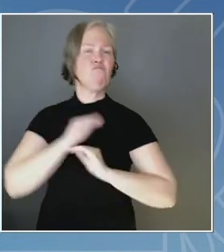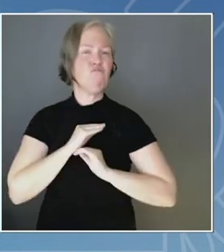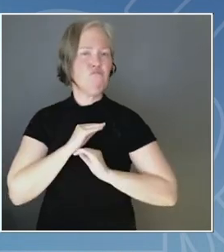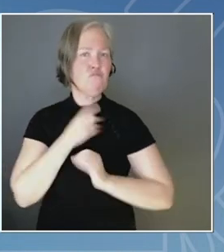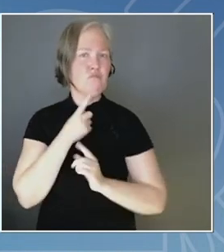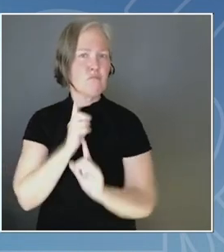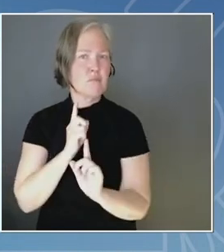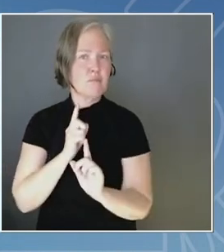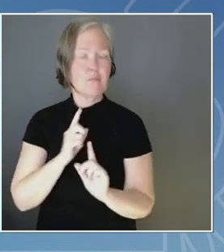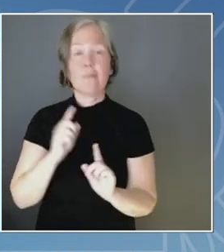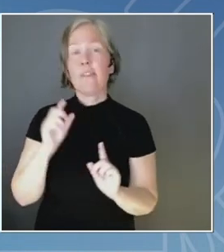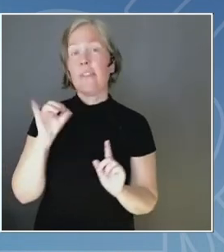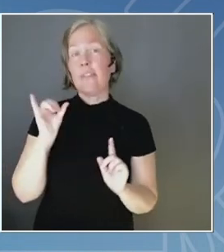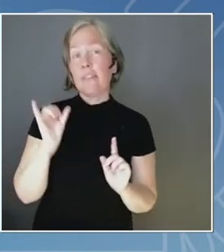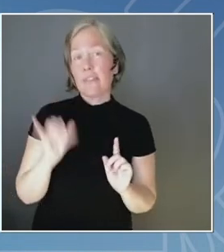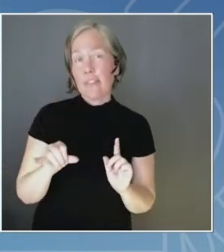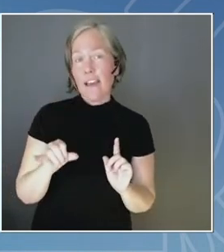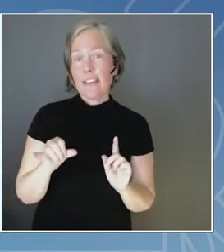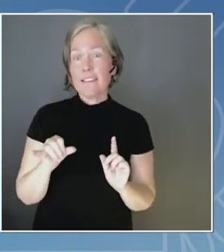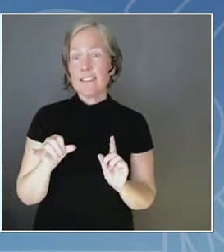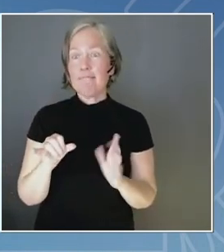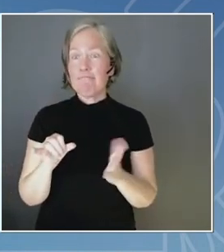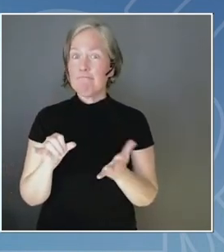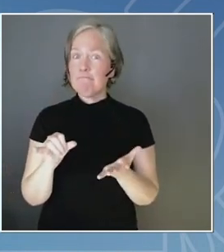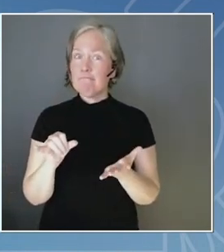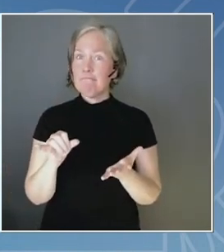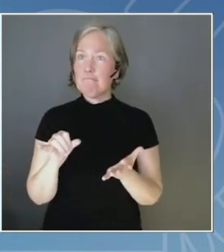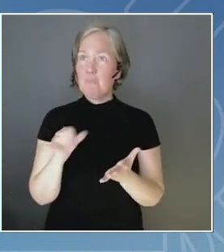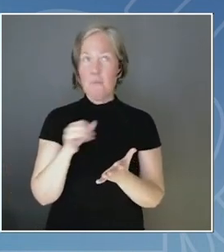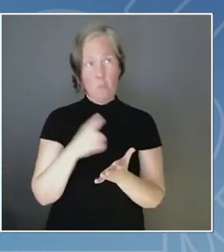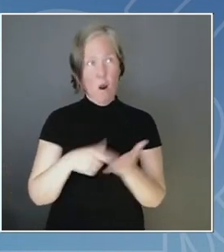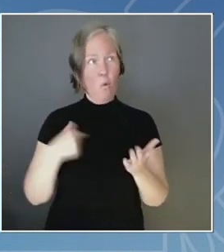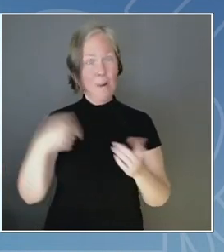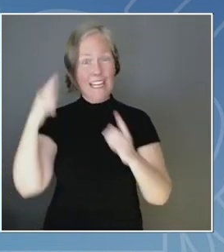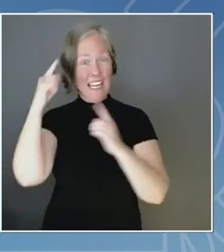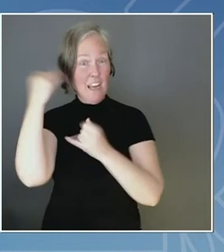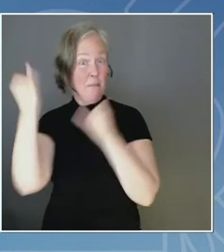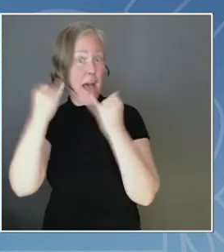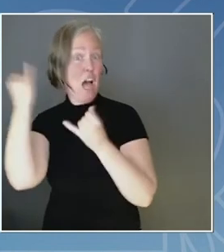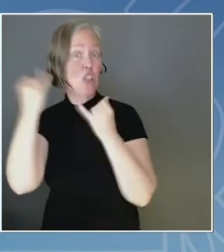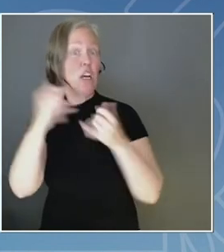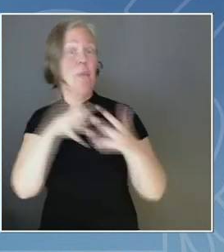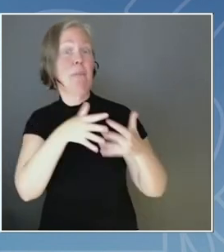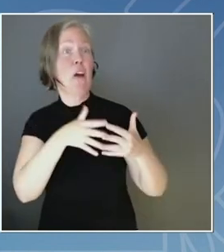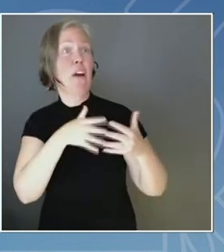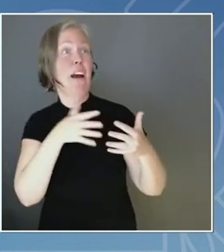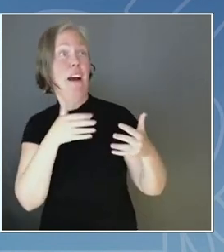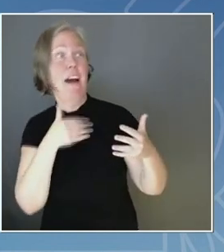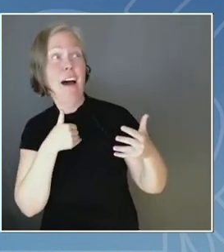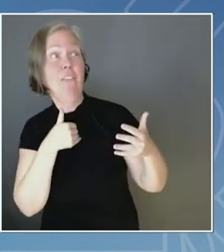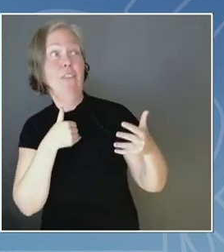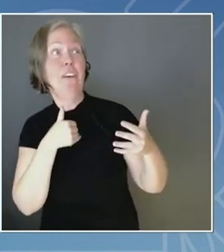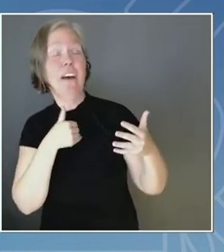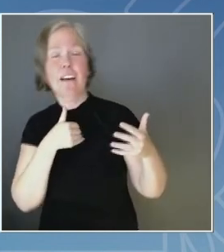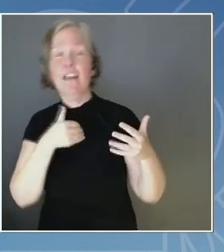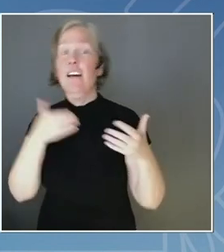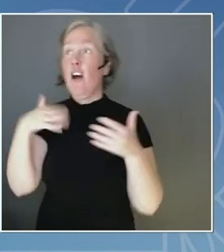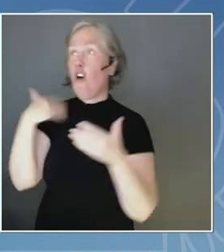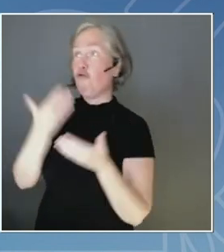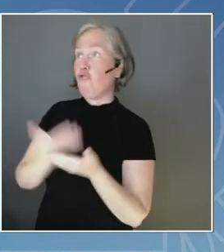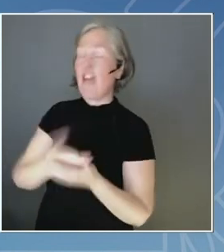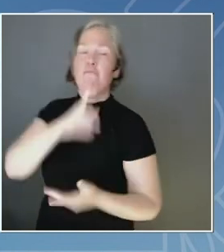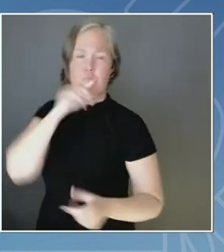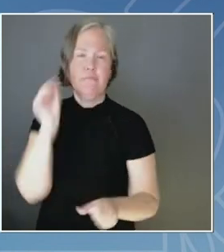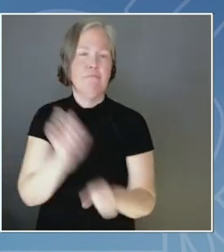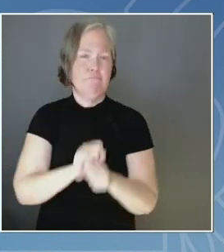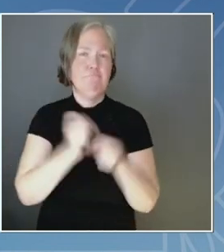And that's sort of what we thought it would be. And it turned out to be the way we think what